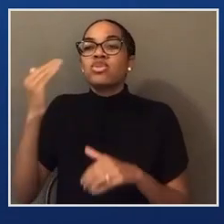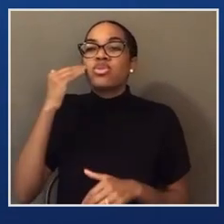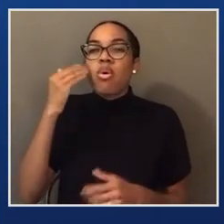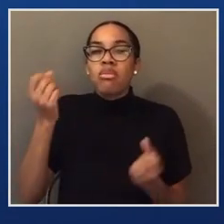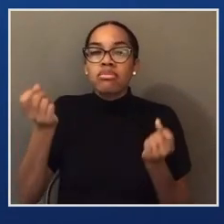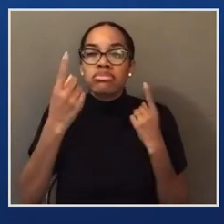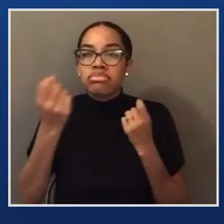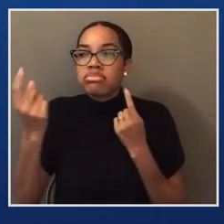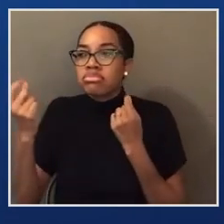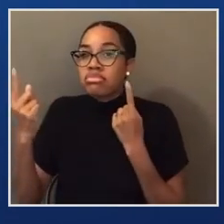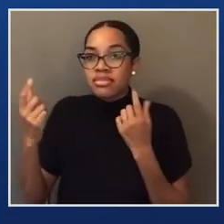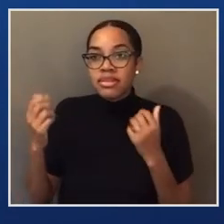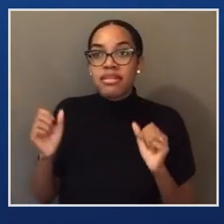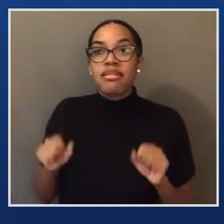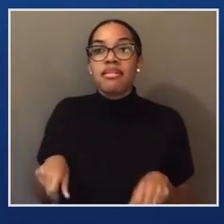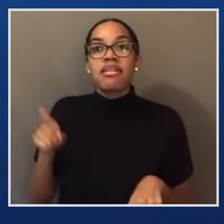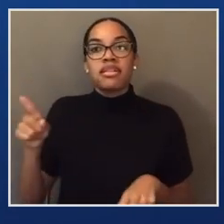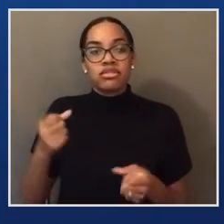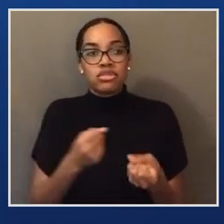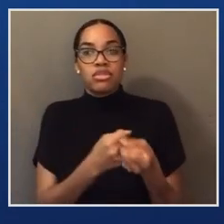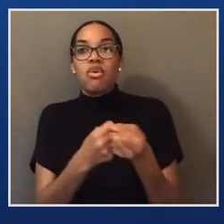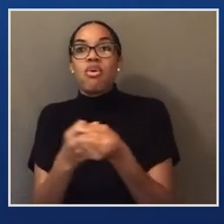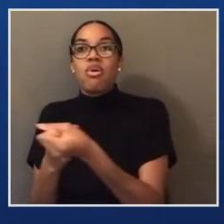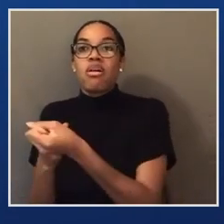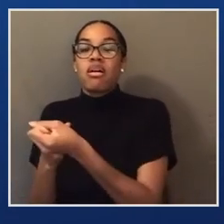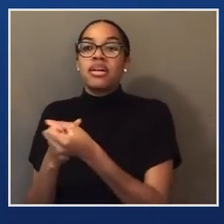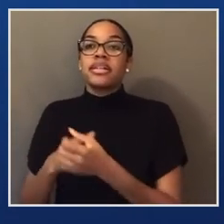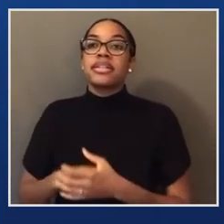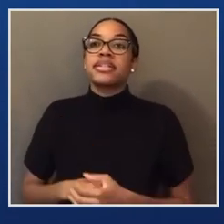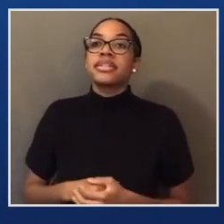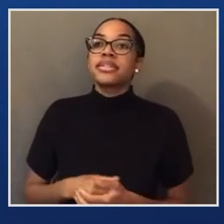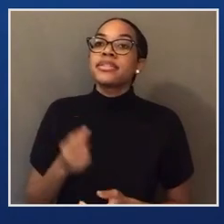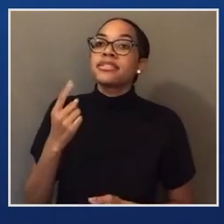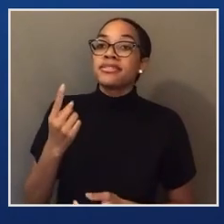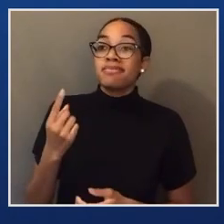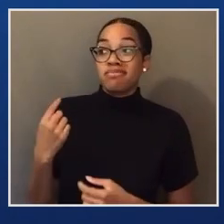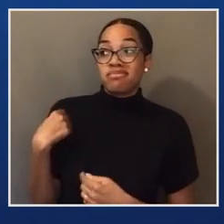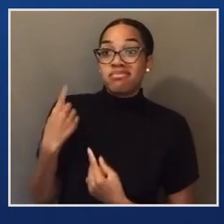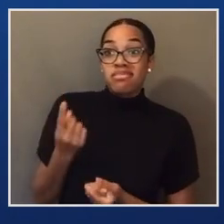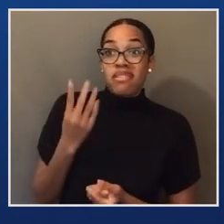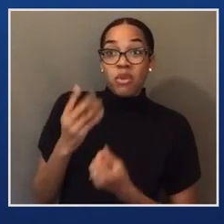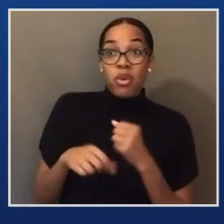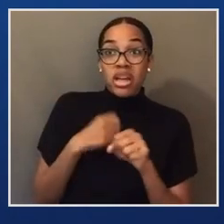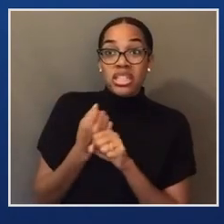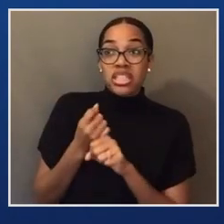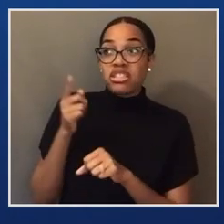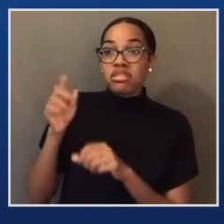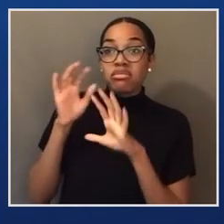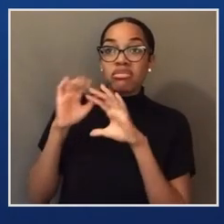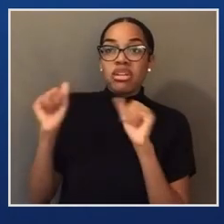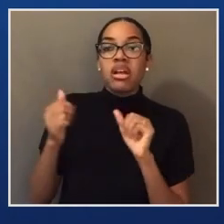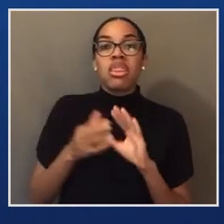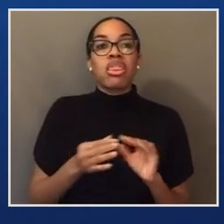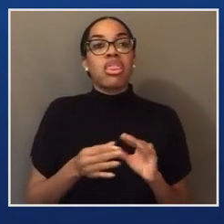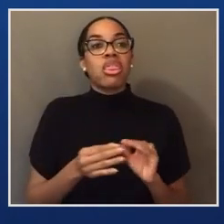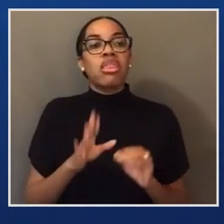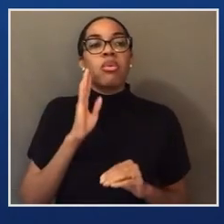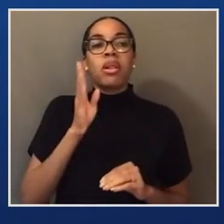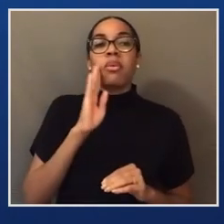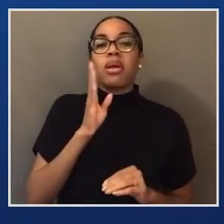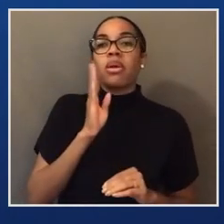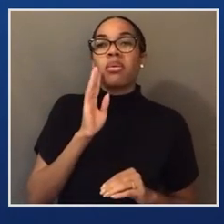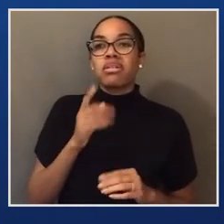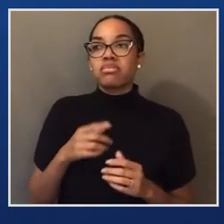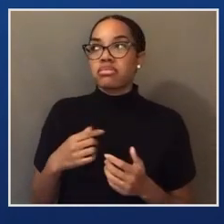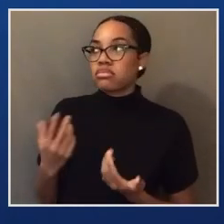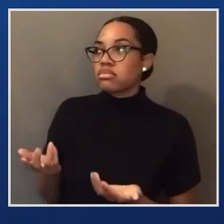They always been saying they're going to do something. I ain't seen it done yet. That's why when I need to get something done, I just do what I need to get done.